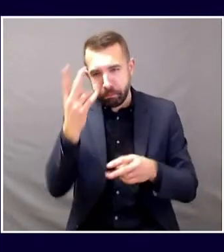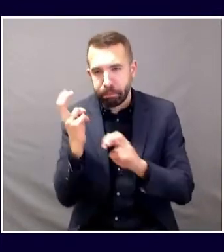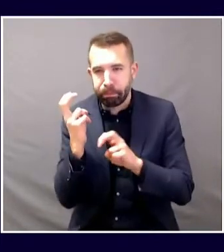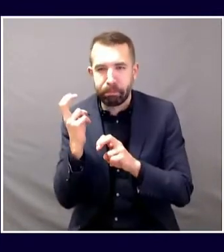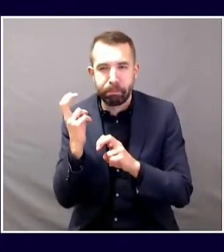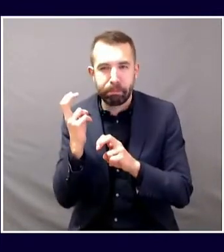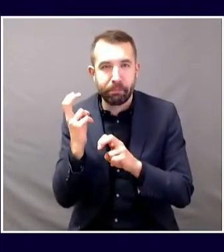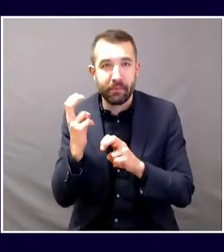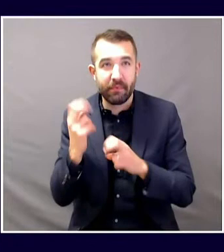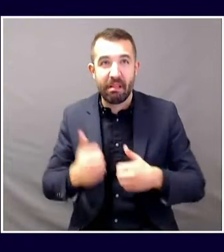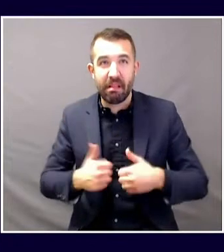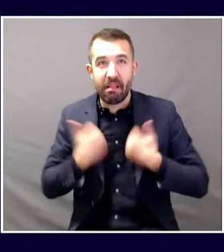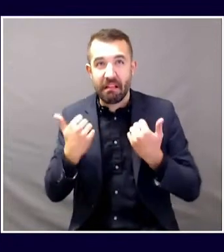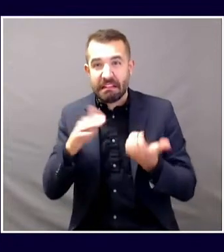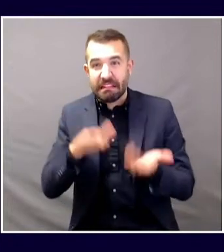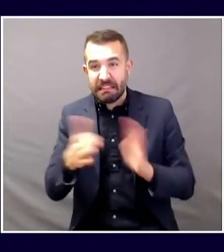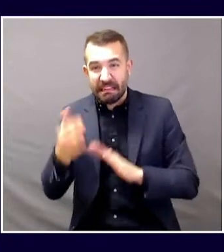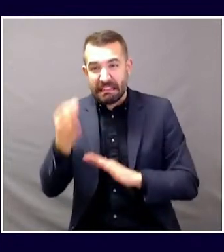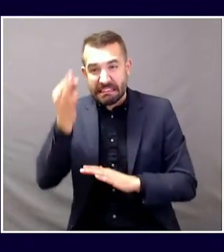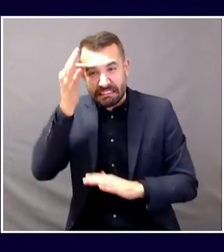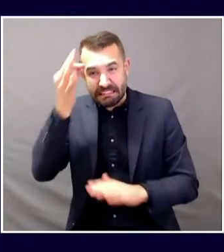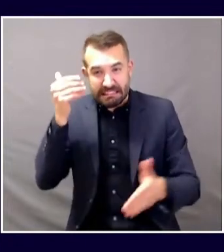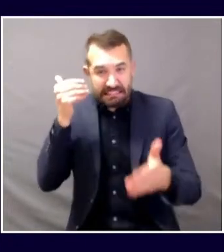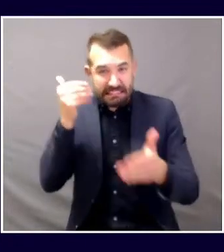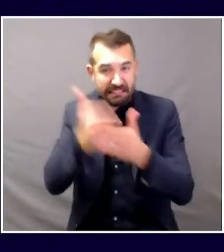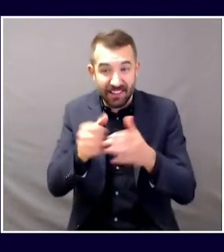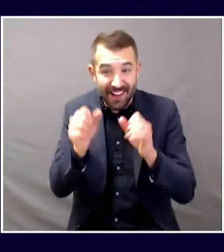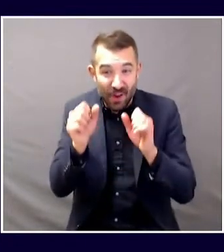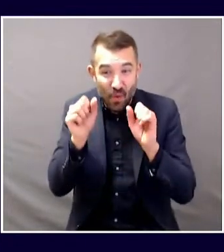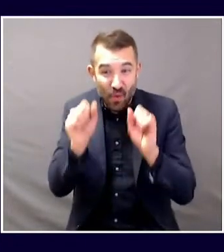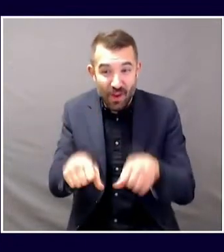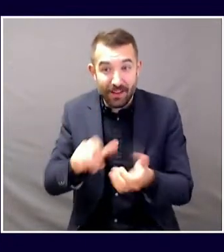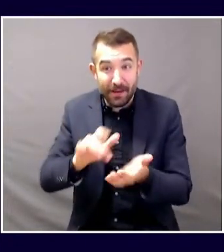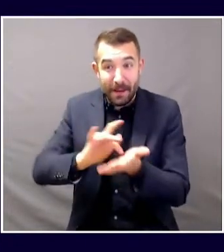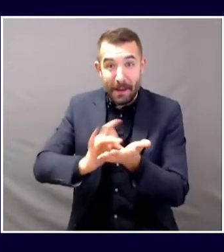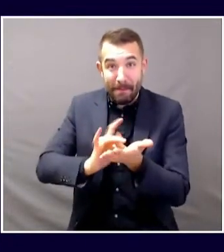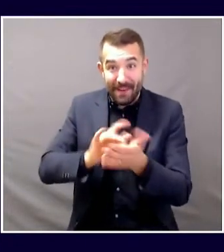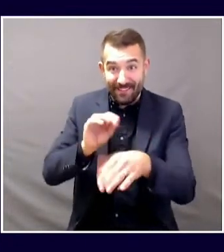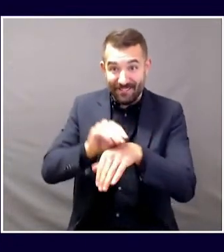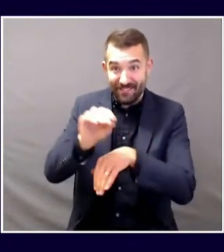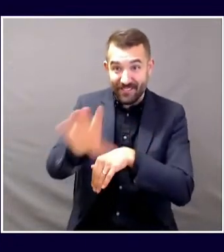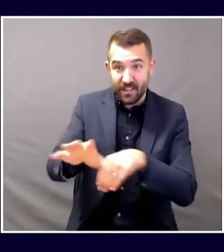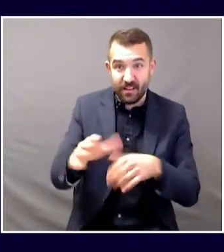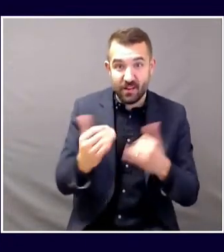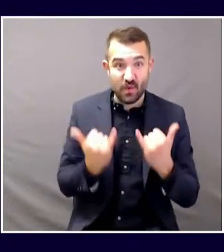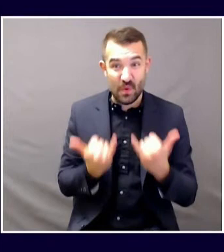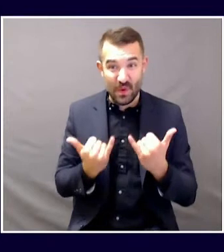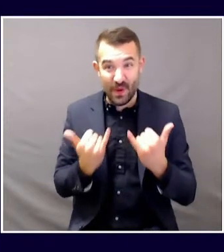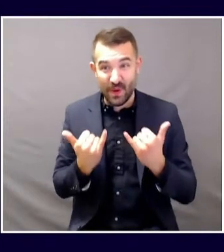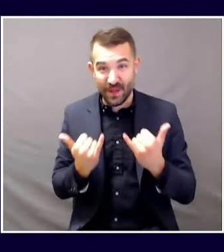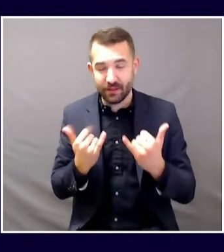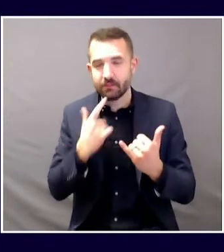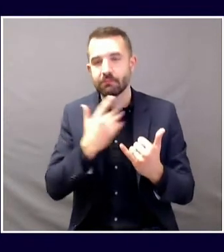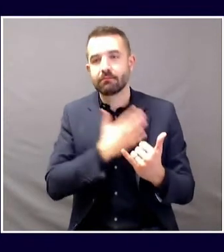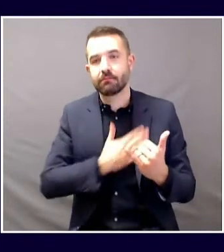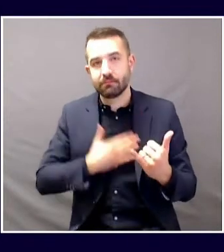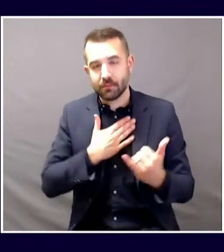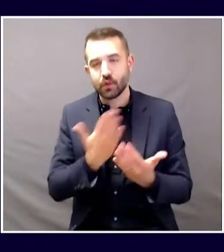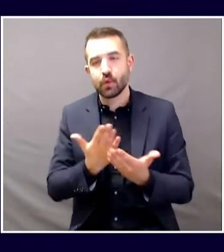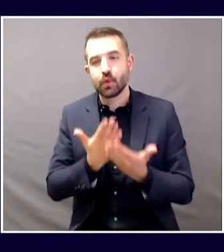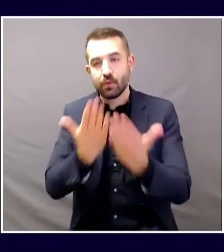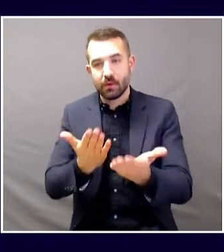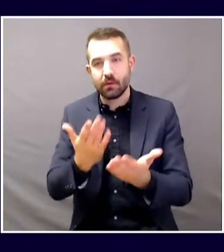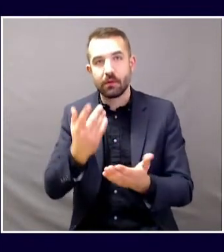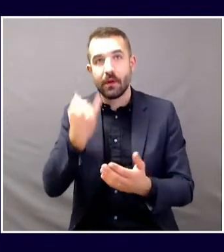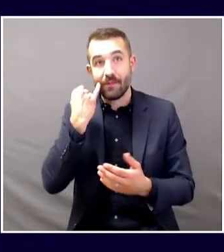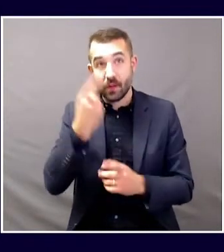not in a position to provide any medical advice to any individual, but I would strongly recommend that anybody who